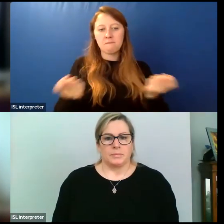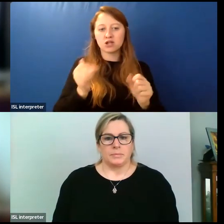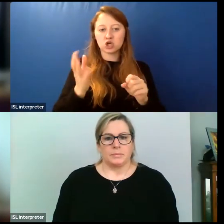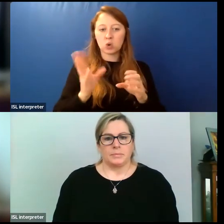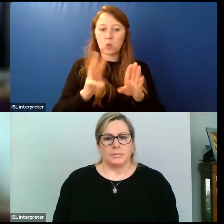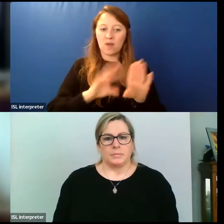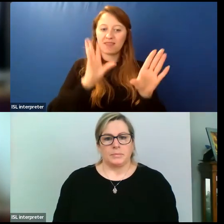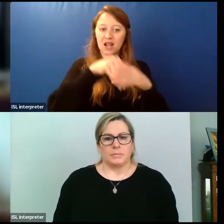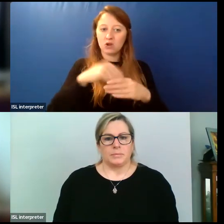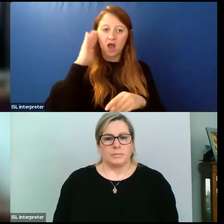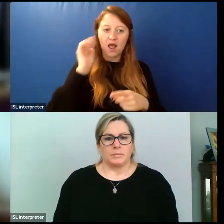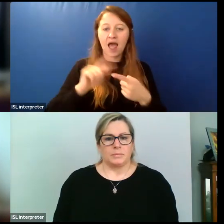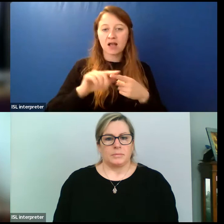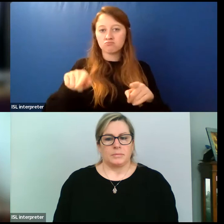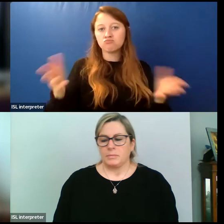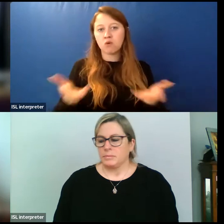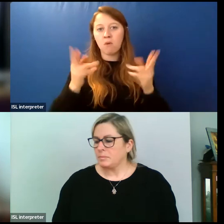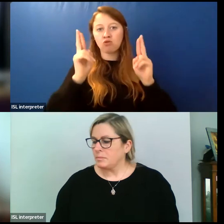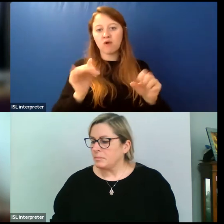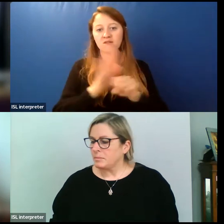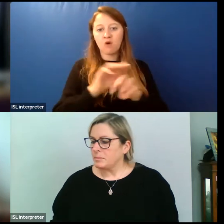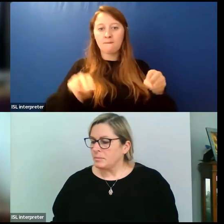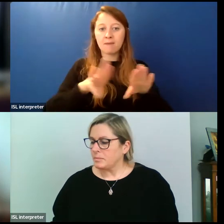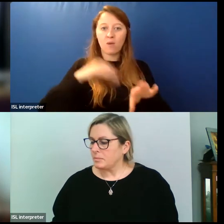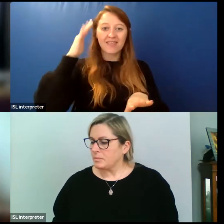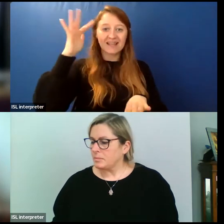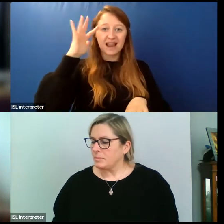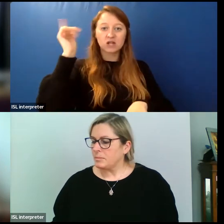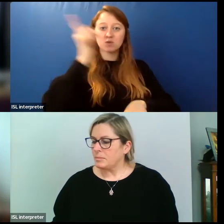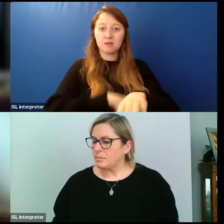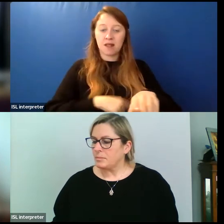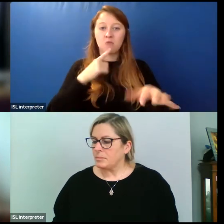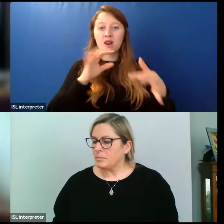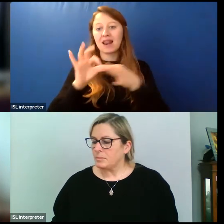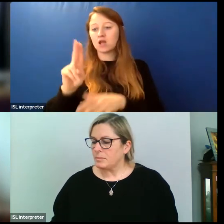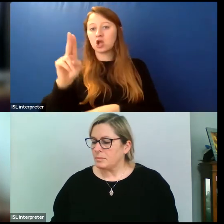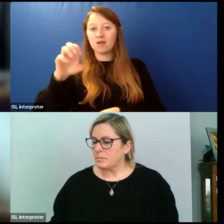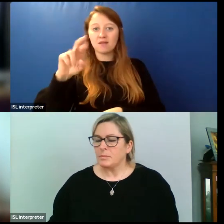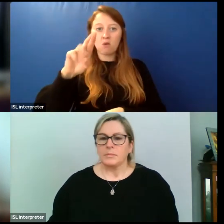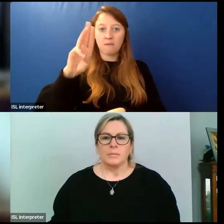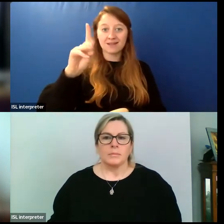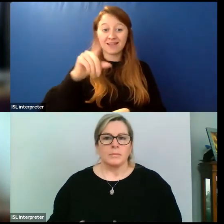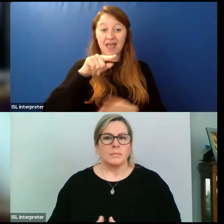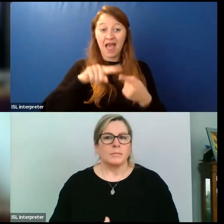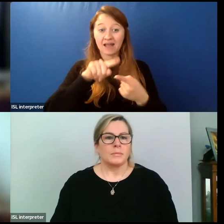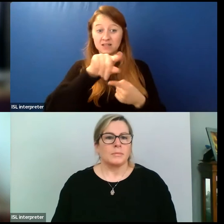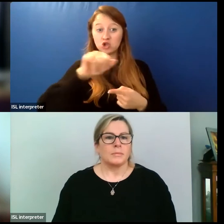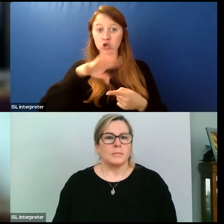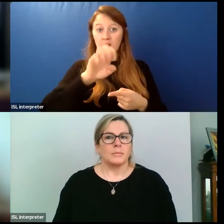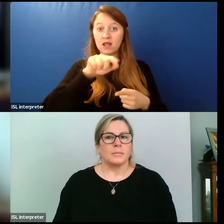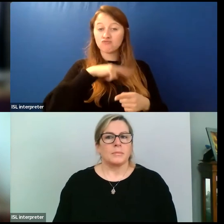promoting the rights of people with intellectual disabilities under the UN CRPD, she leads on promoting the creation of and access